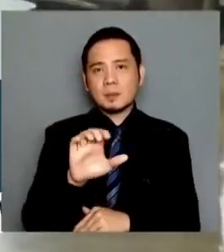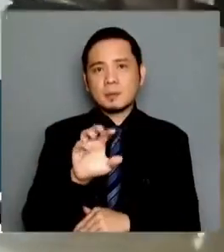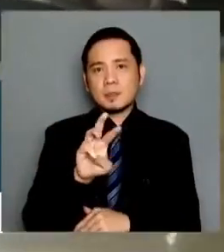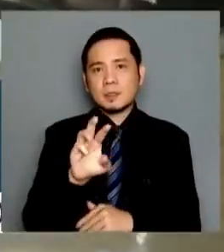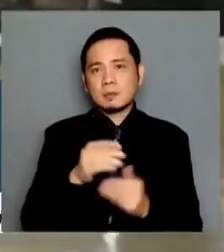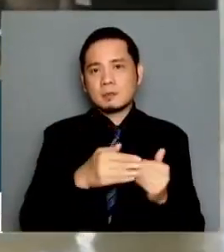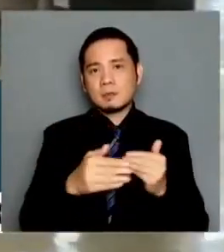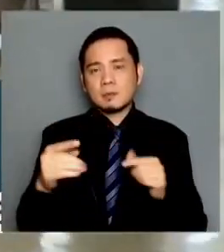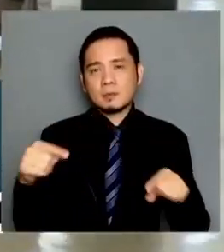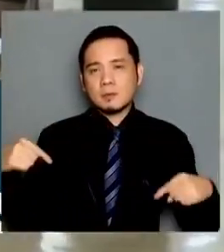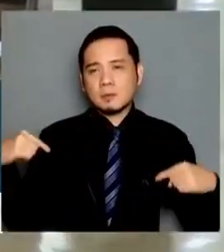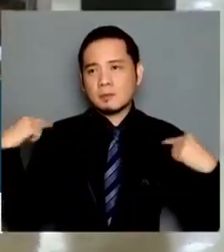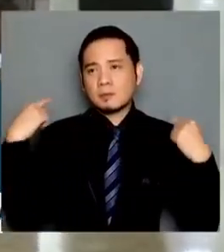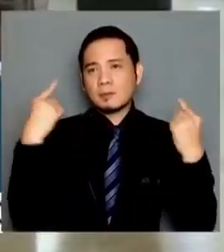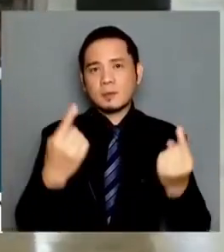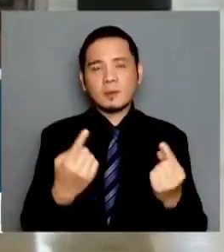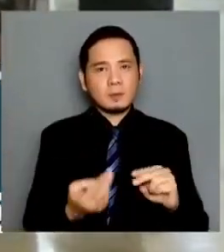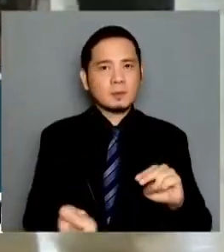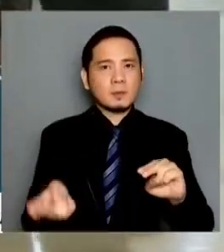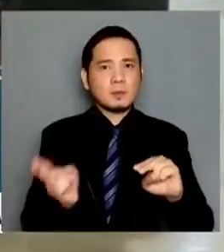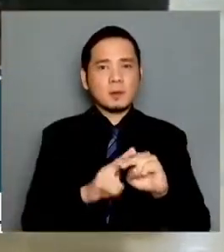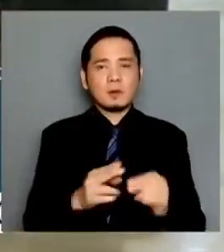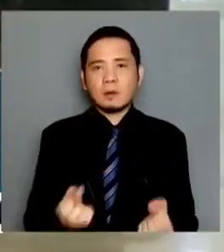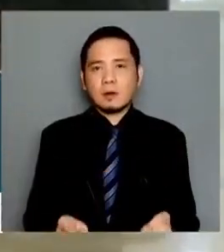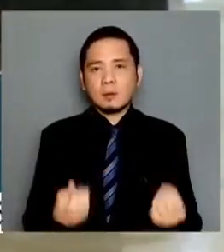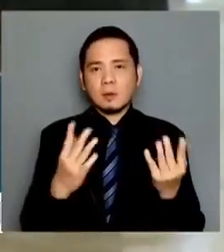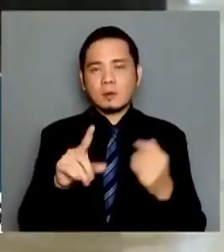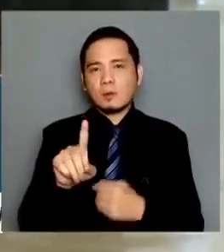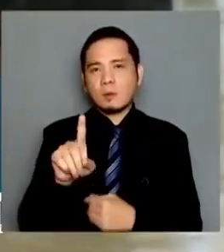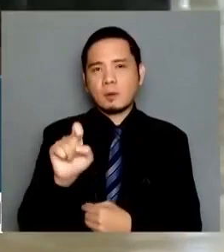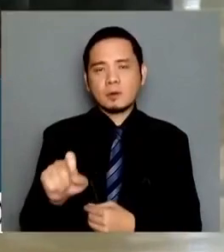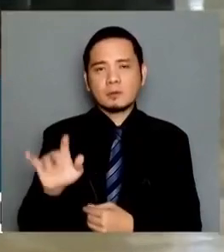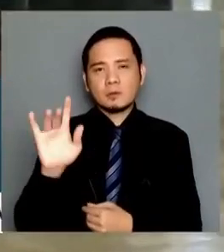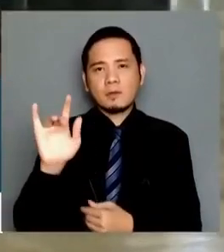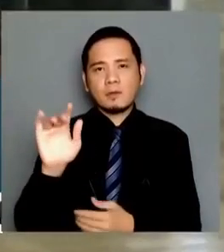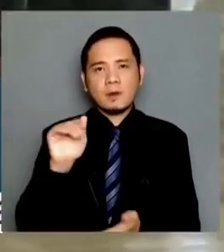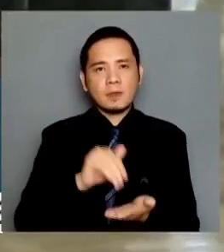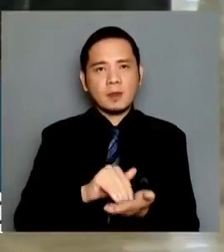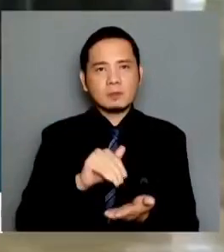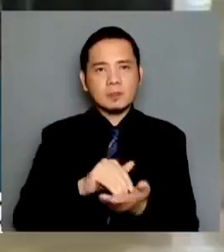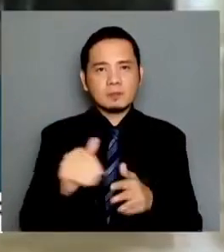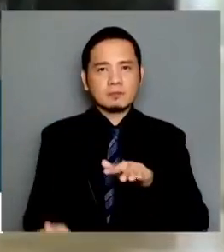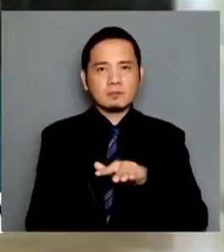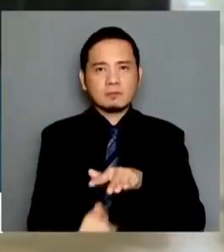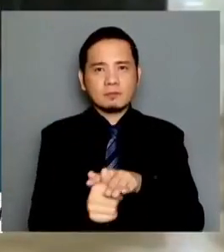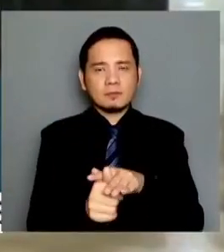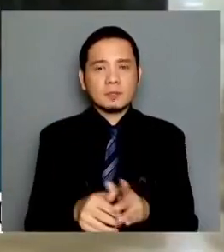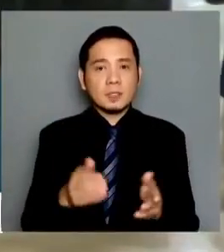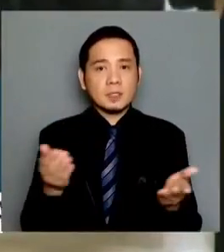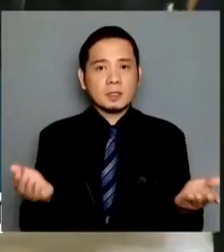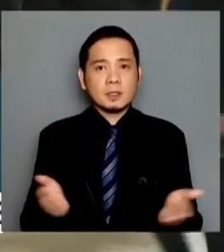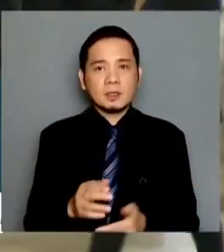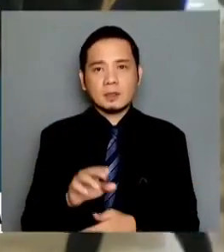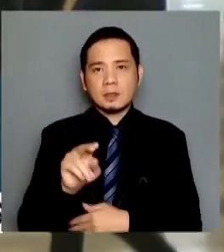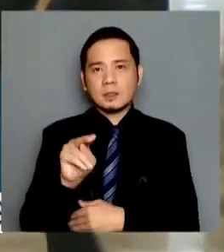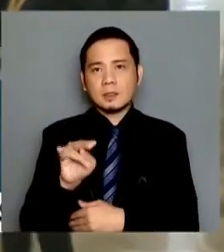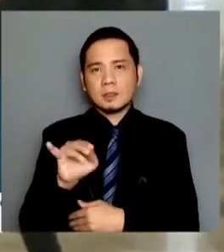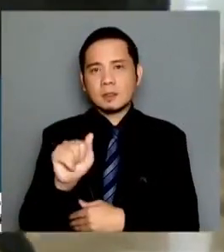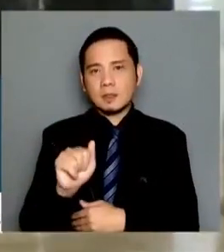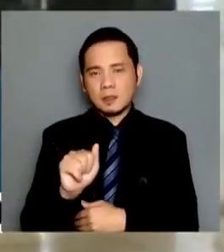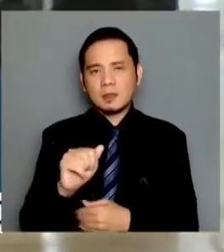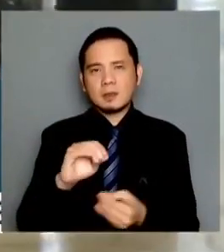yesterday alone, their number reached over 125,000. Here at NAIA Terminal 1, which caters